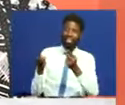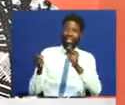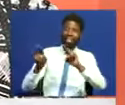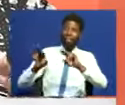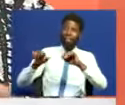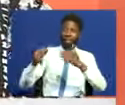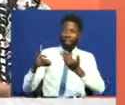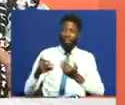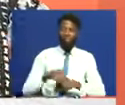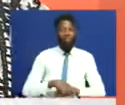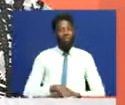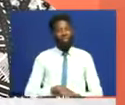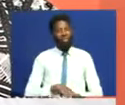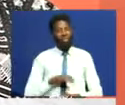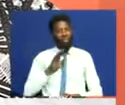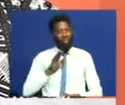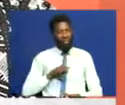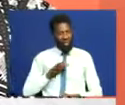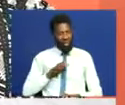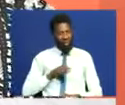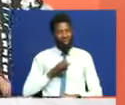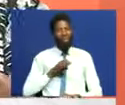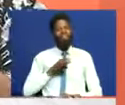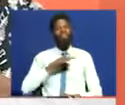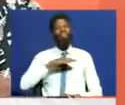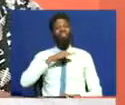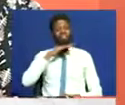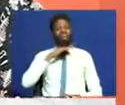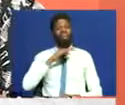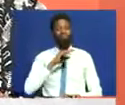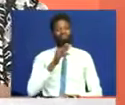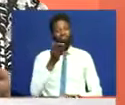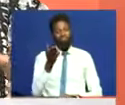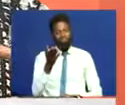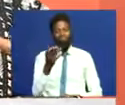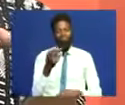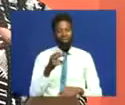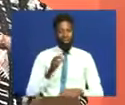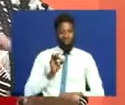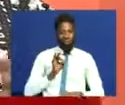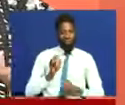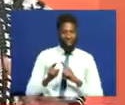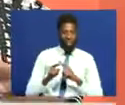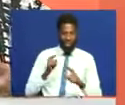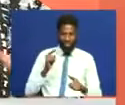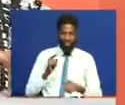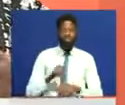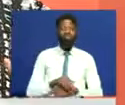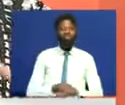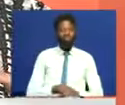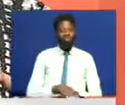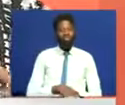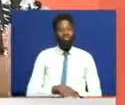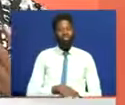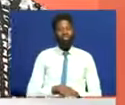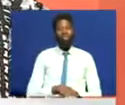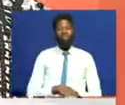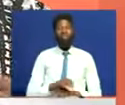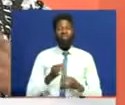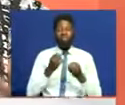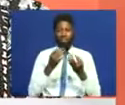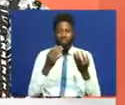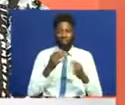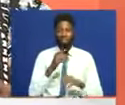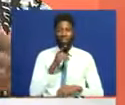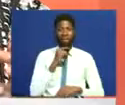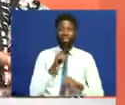women have died. We are saying this is femicide, right? And the fact that, and unfortunately, this is a lot of men and also a few women